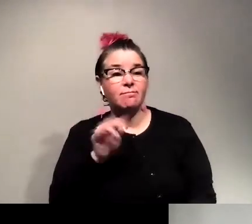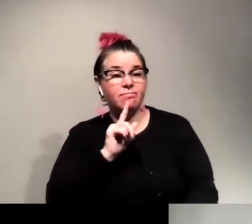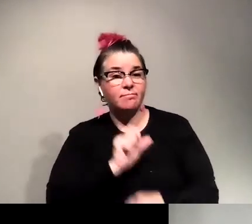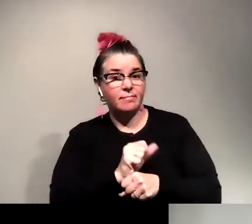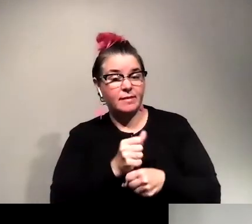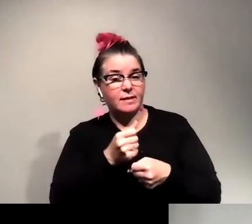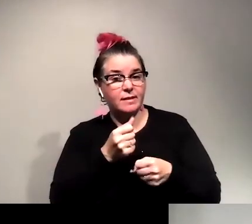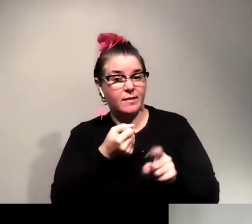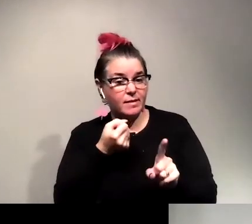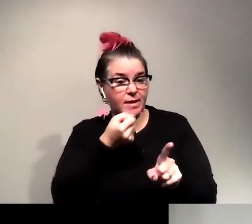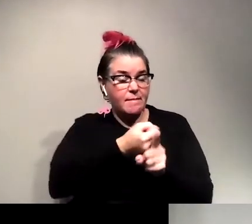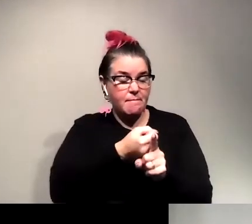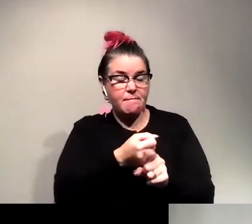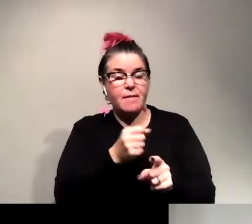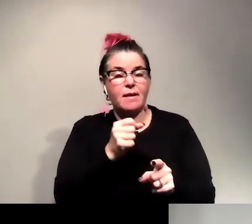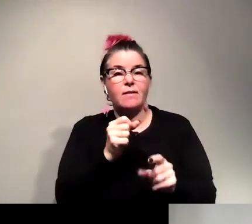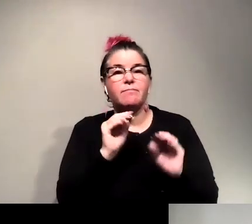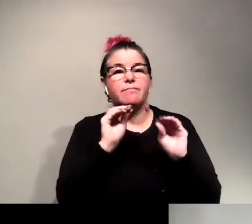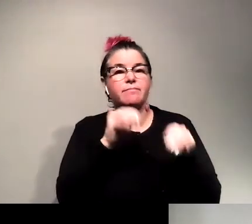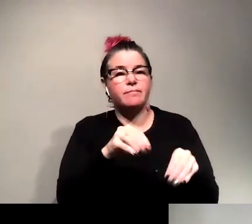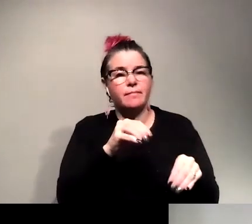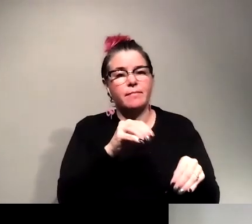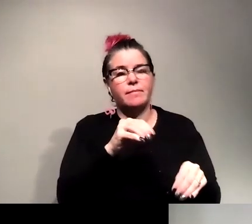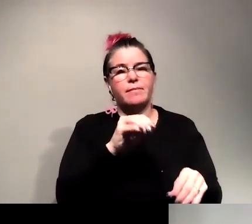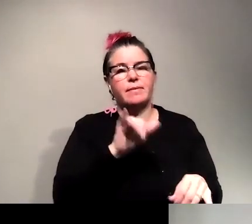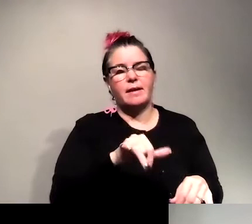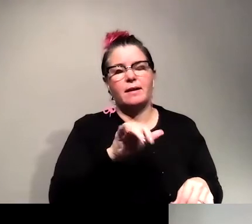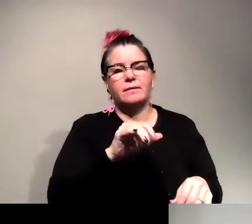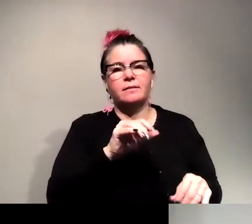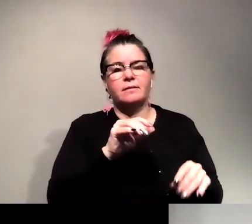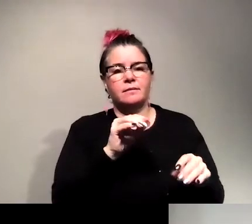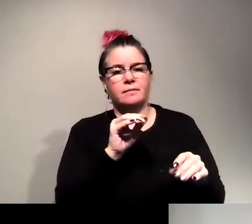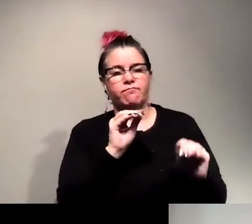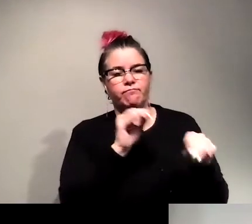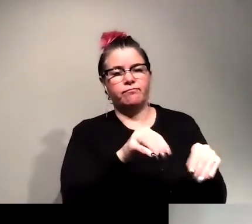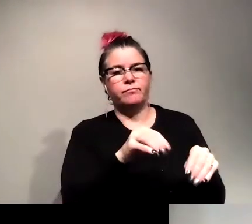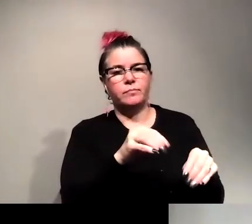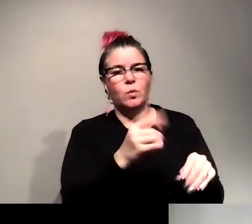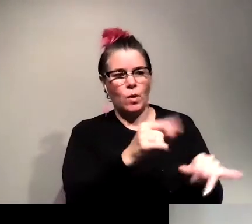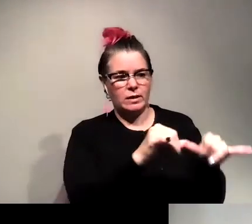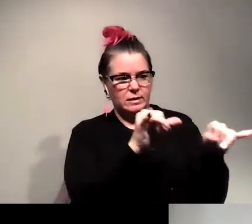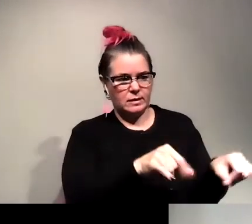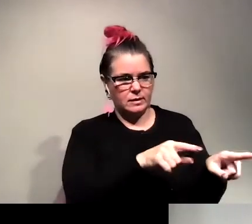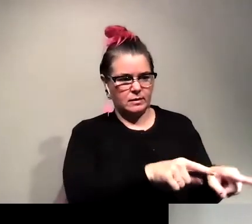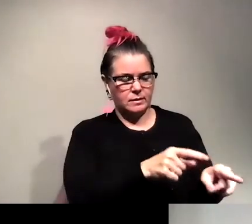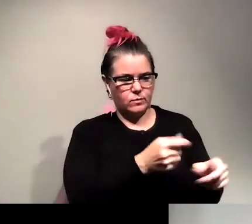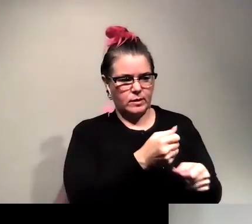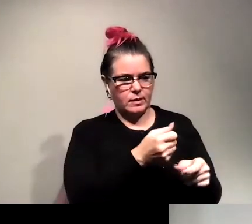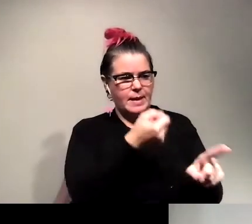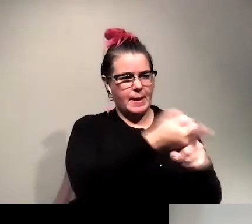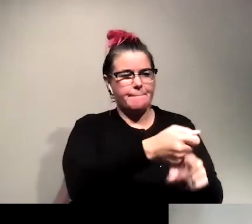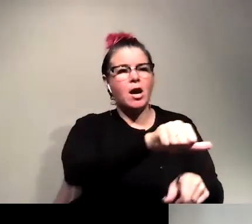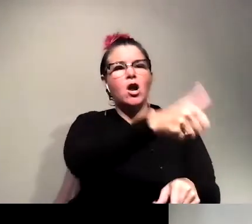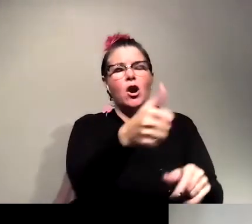from fungicide applications, like strawberry larynx application, in one system that is affecting another. So if you